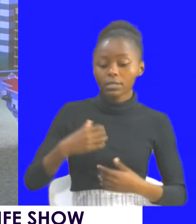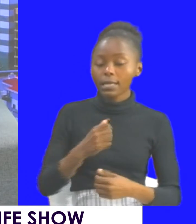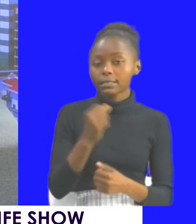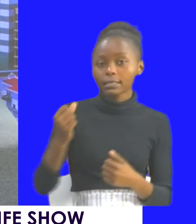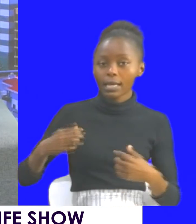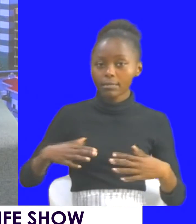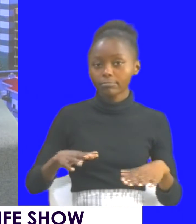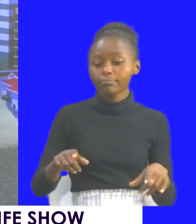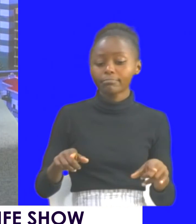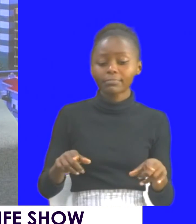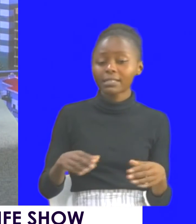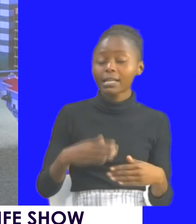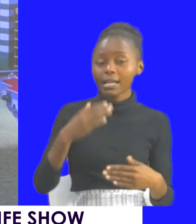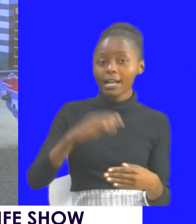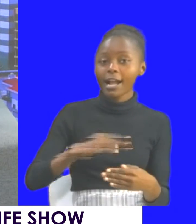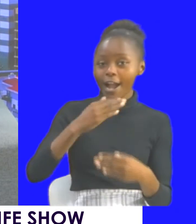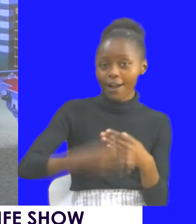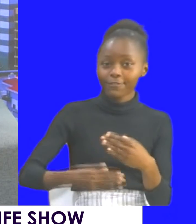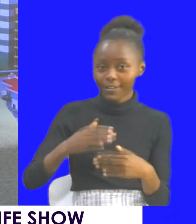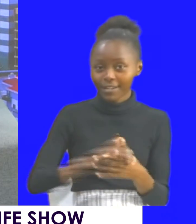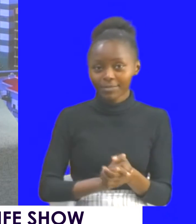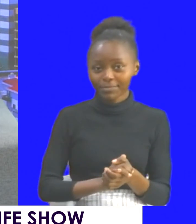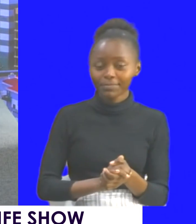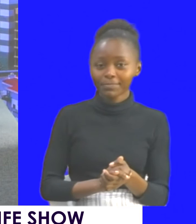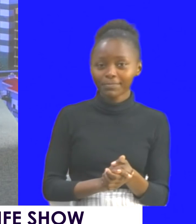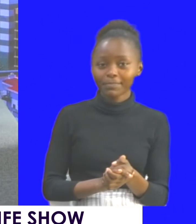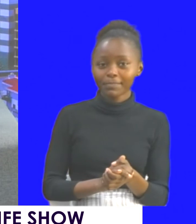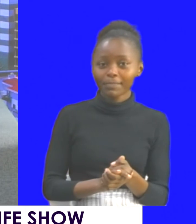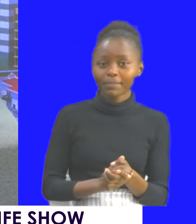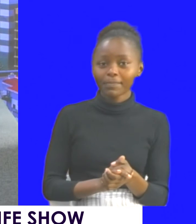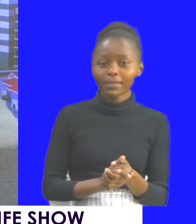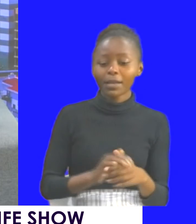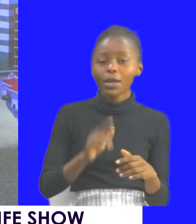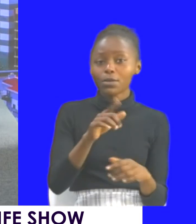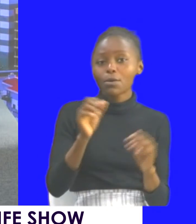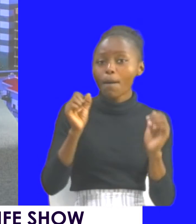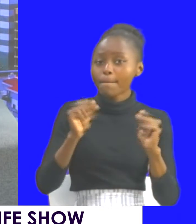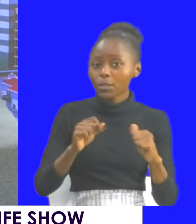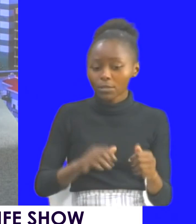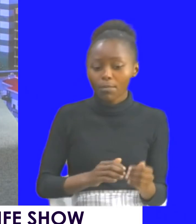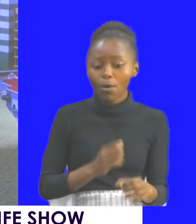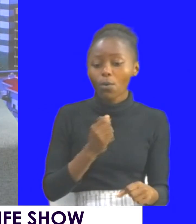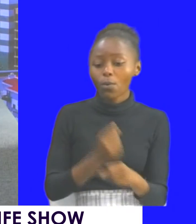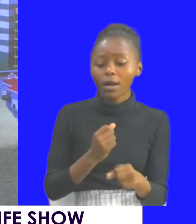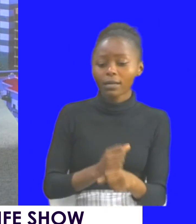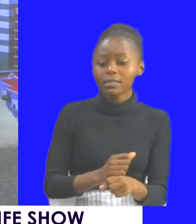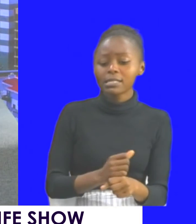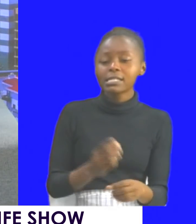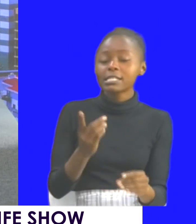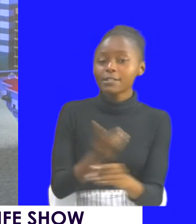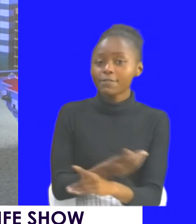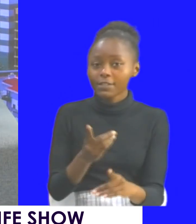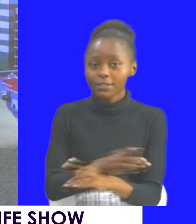can operate in any setting. You can operate in whatever setting that you're placed